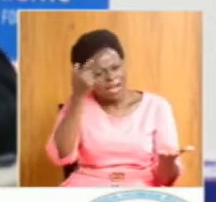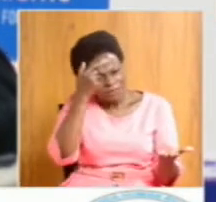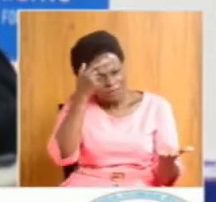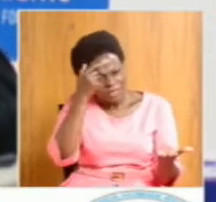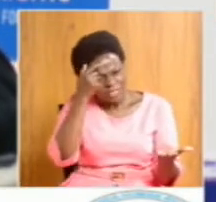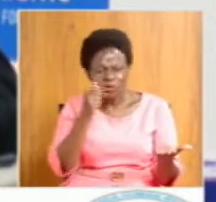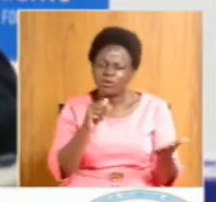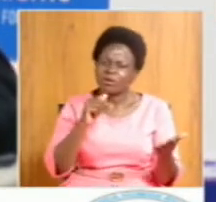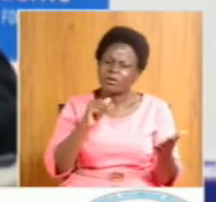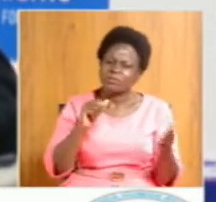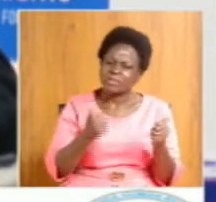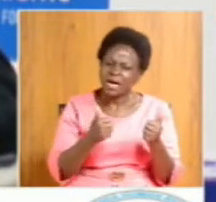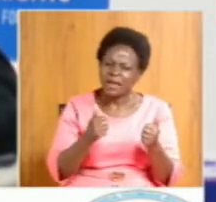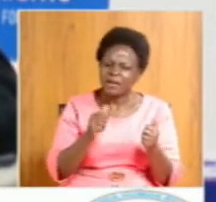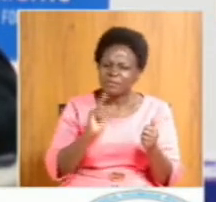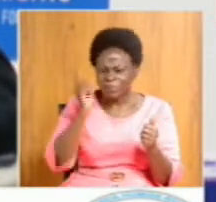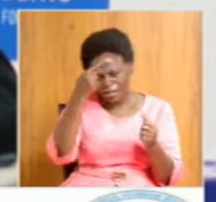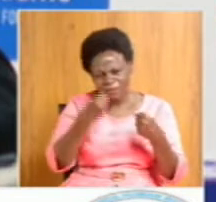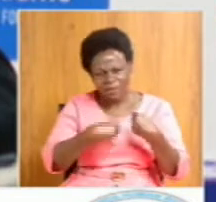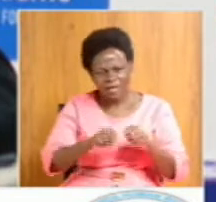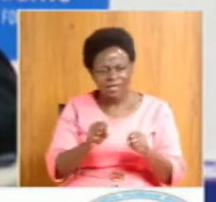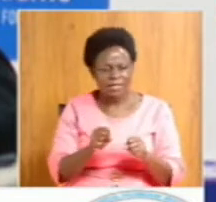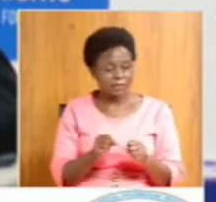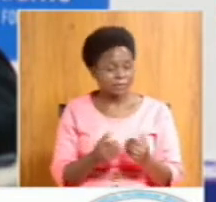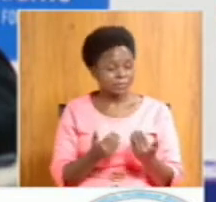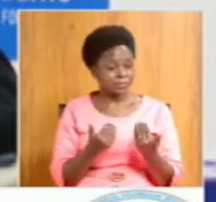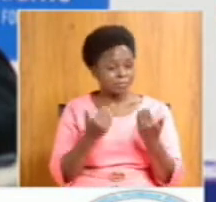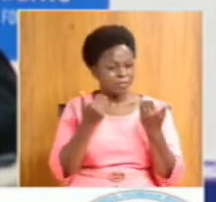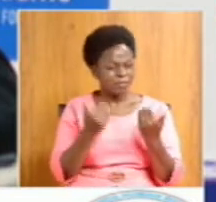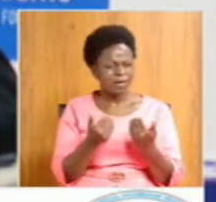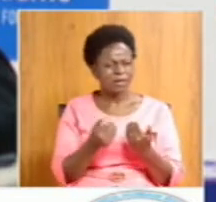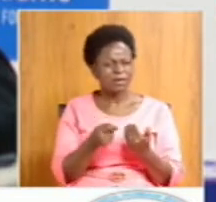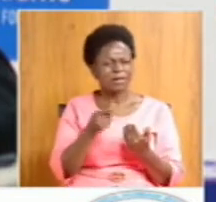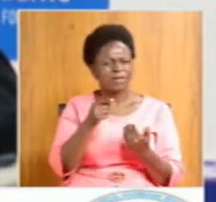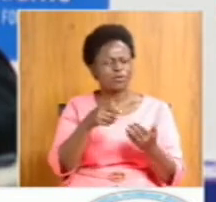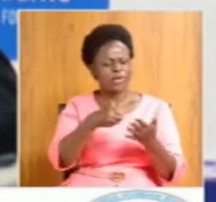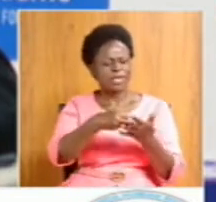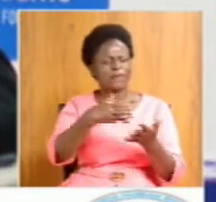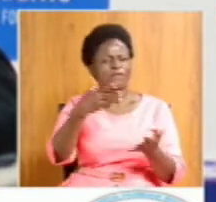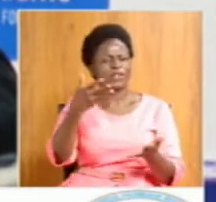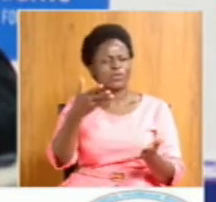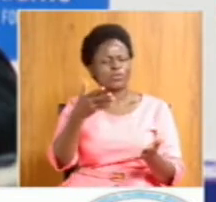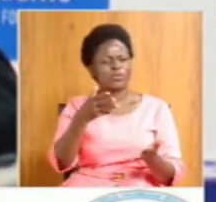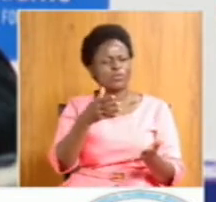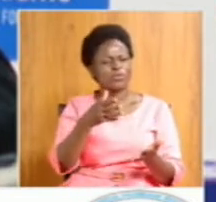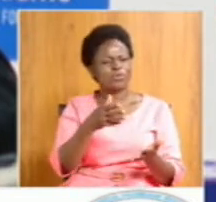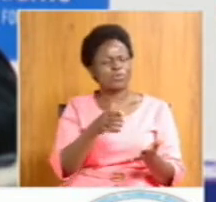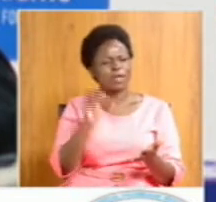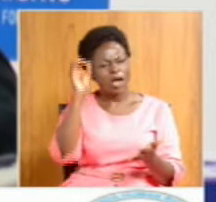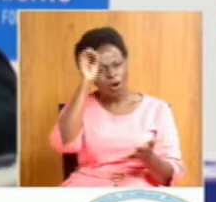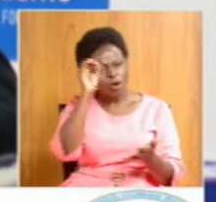or non-government actors. What is – how do we value the